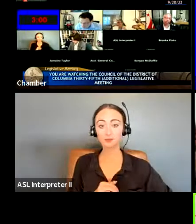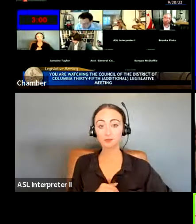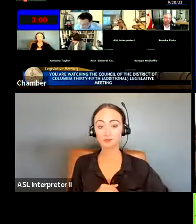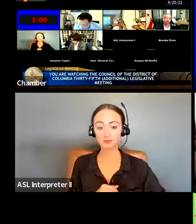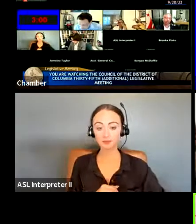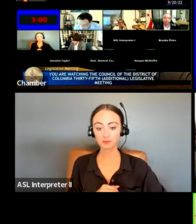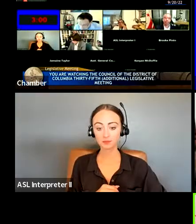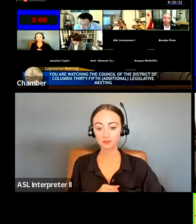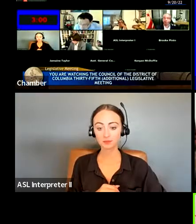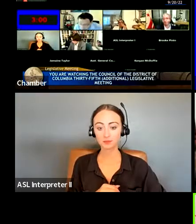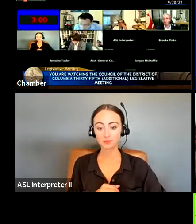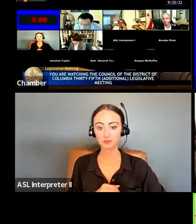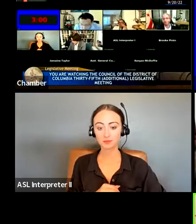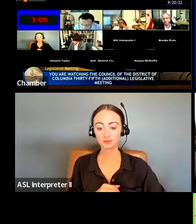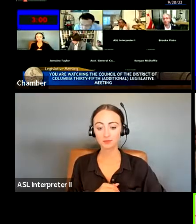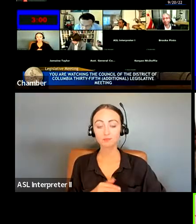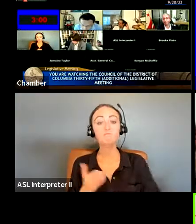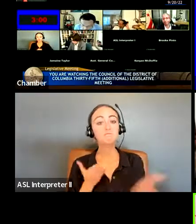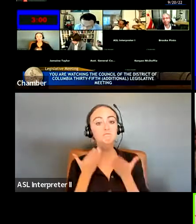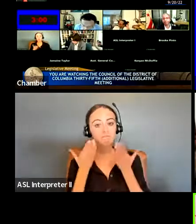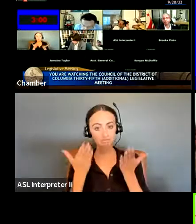So moved, Mr. Chairman.